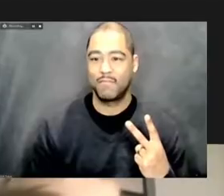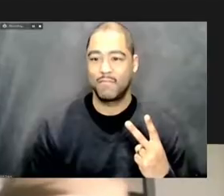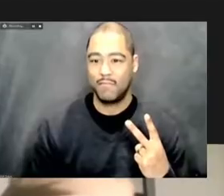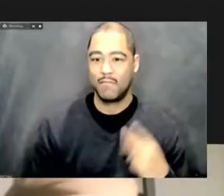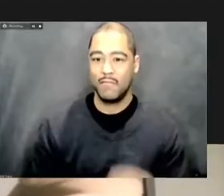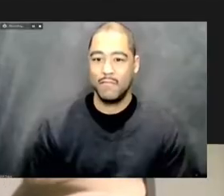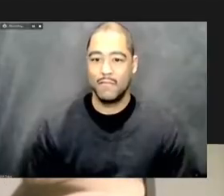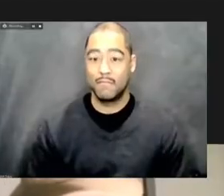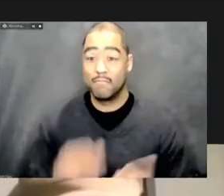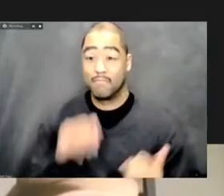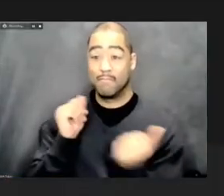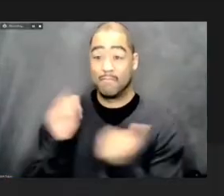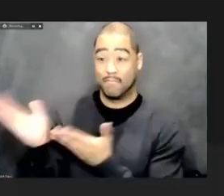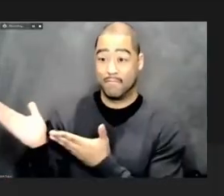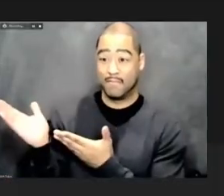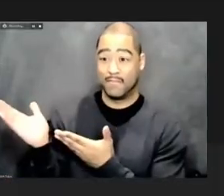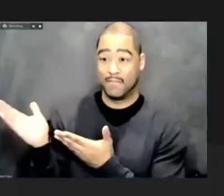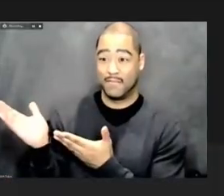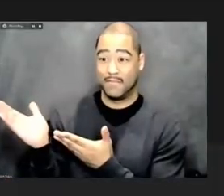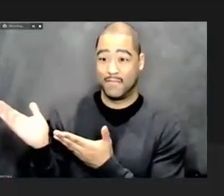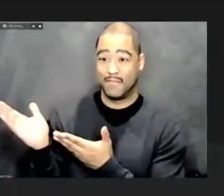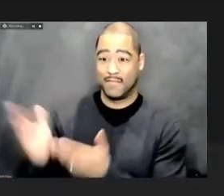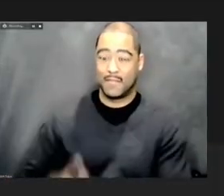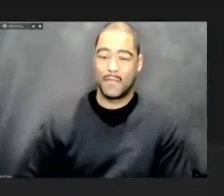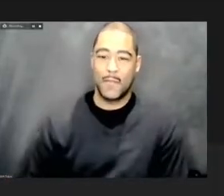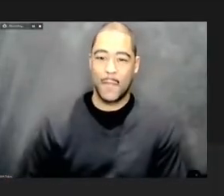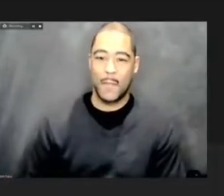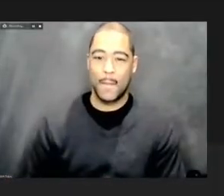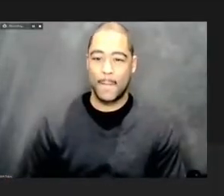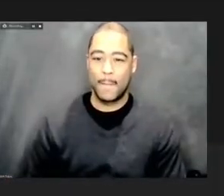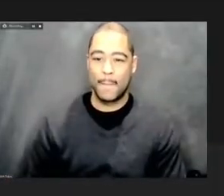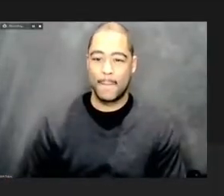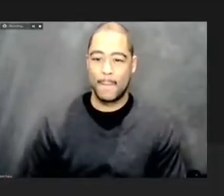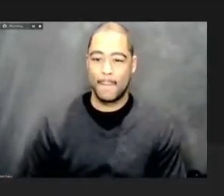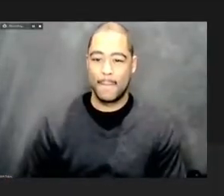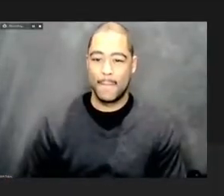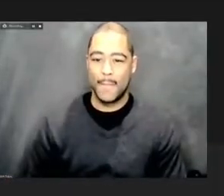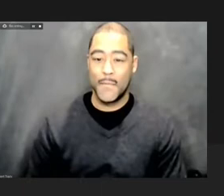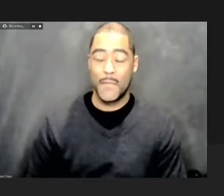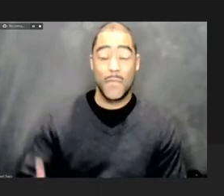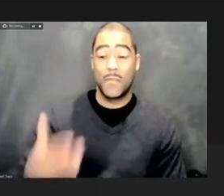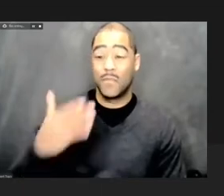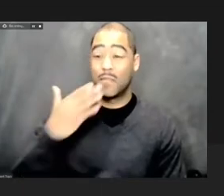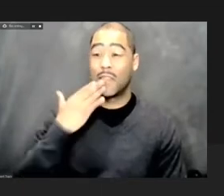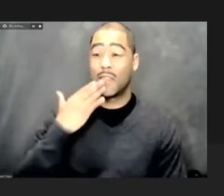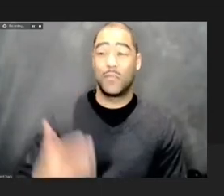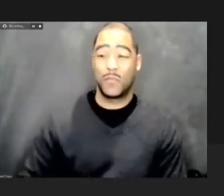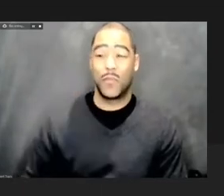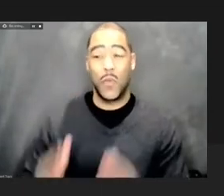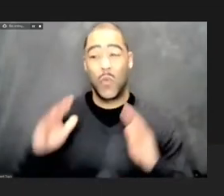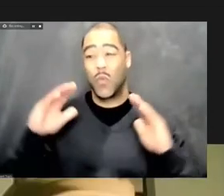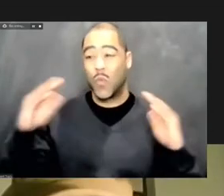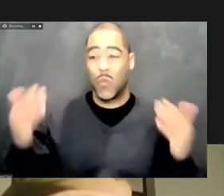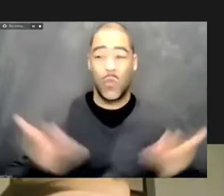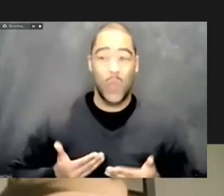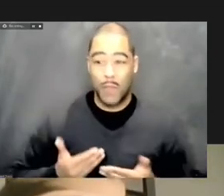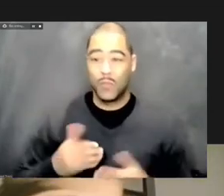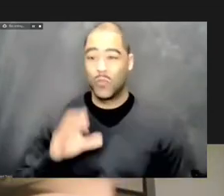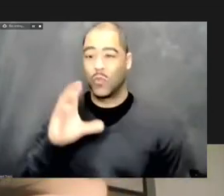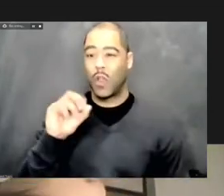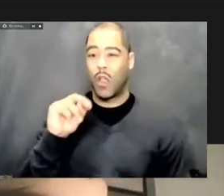Thank you, Jenny. Welcome, everybody, to the 2020 Poetry Out Loud Contra Costa County